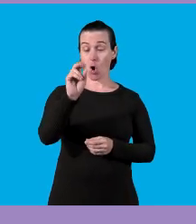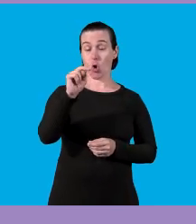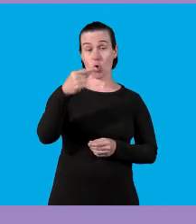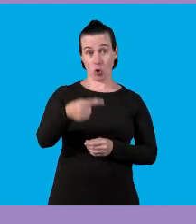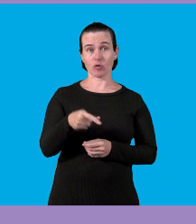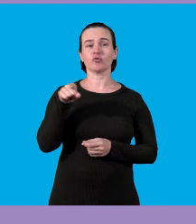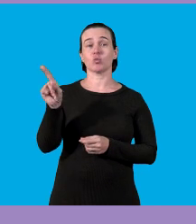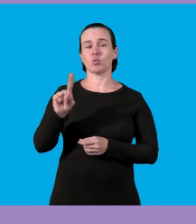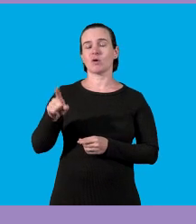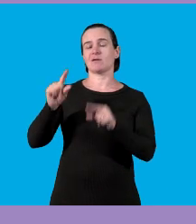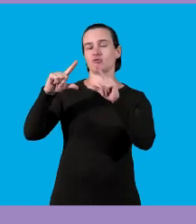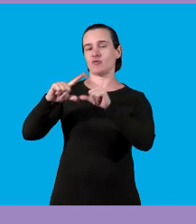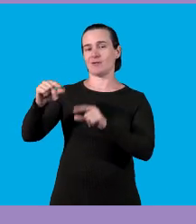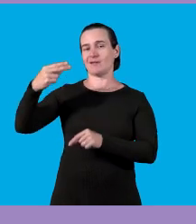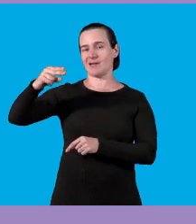DFG